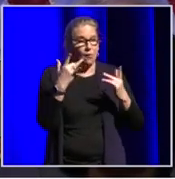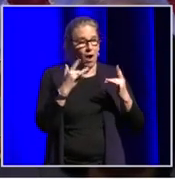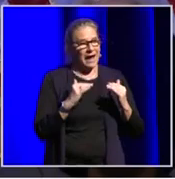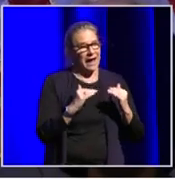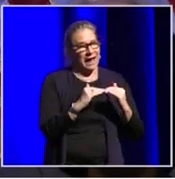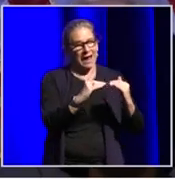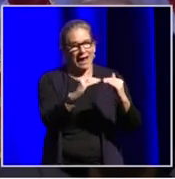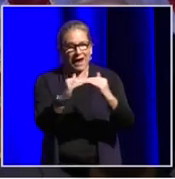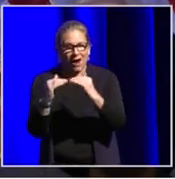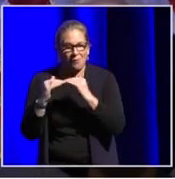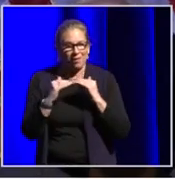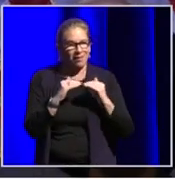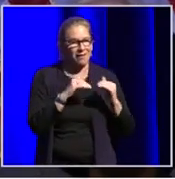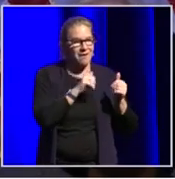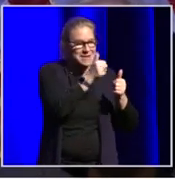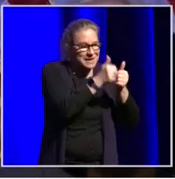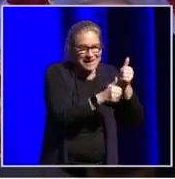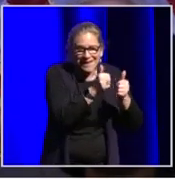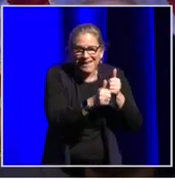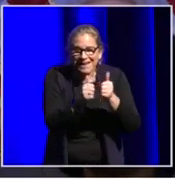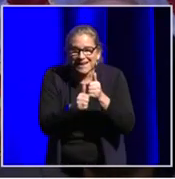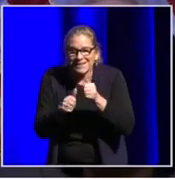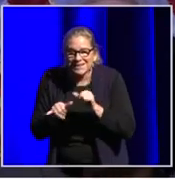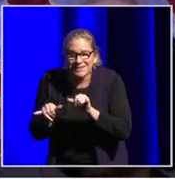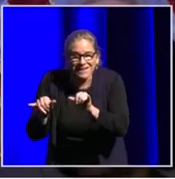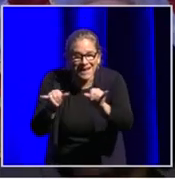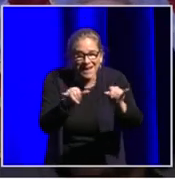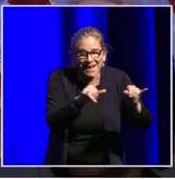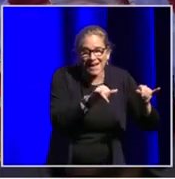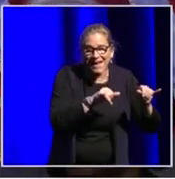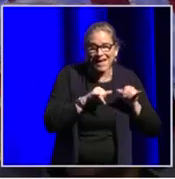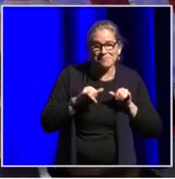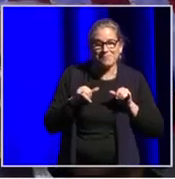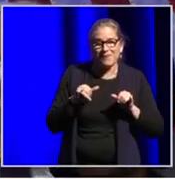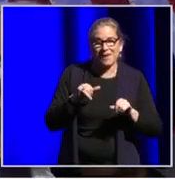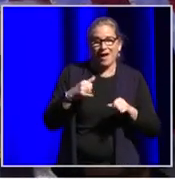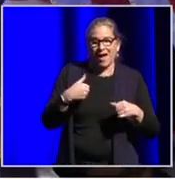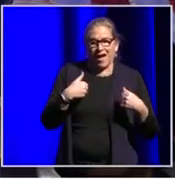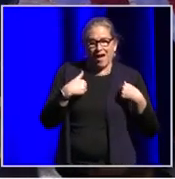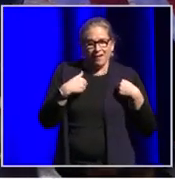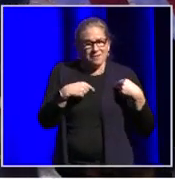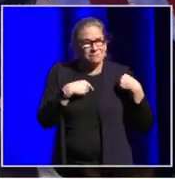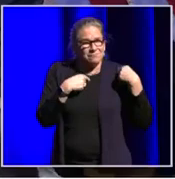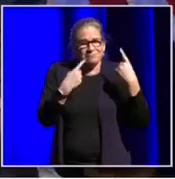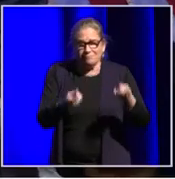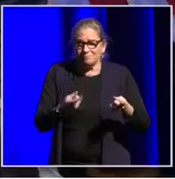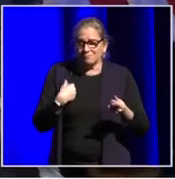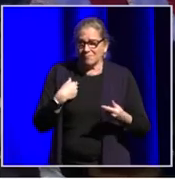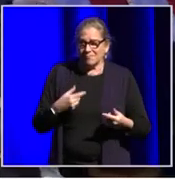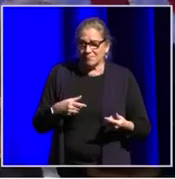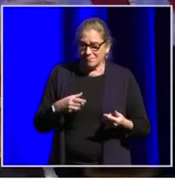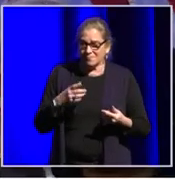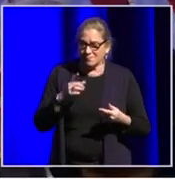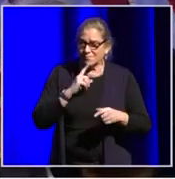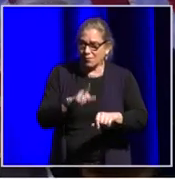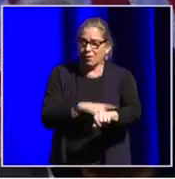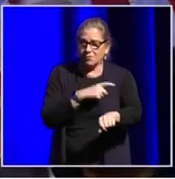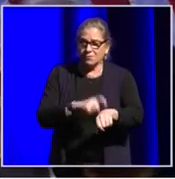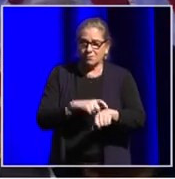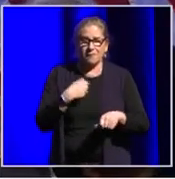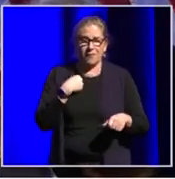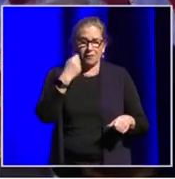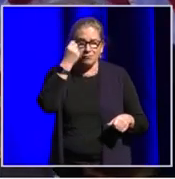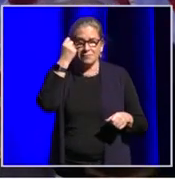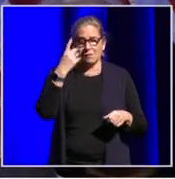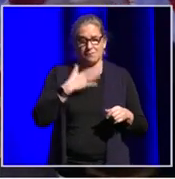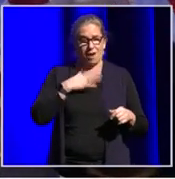long lived in the district can benefit from this city's growing prosperity. If you feel the same responsibility that I do to give voice